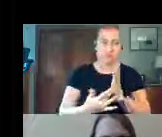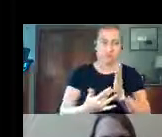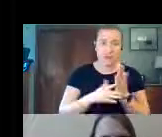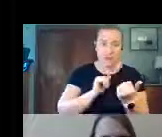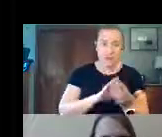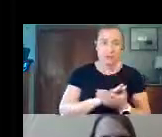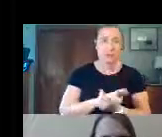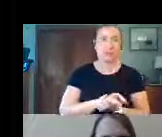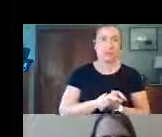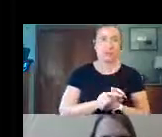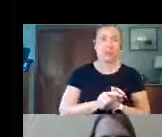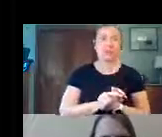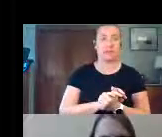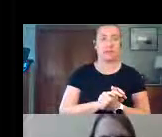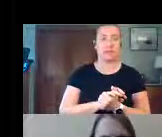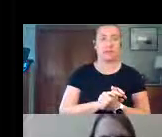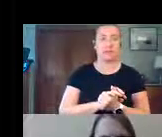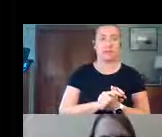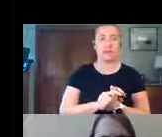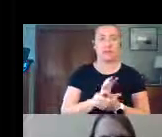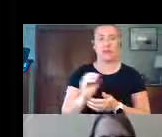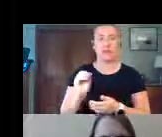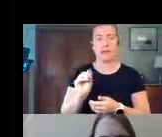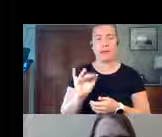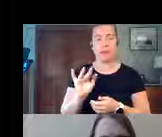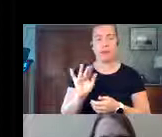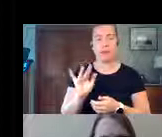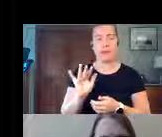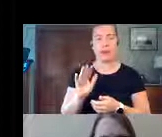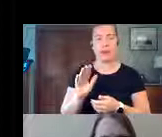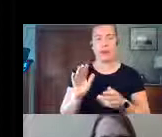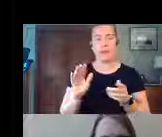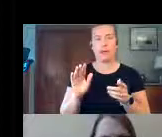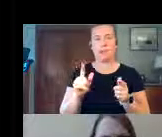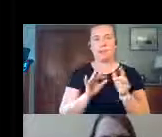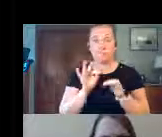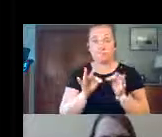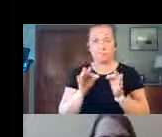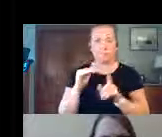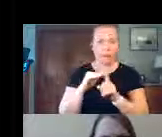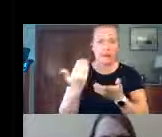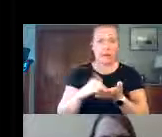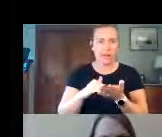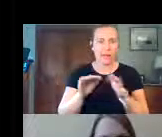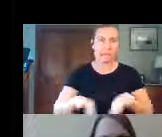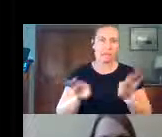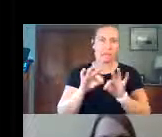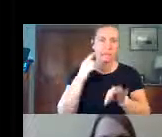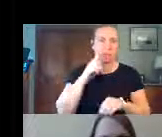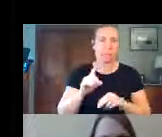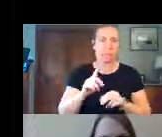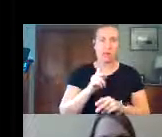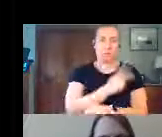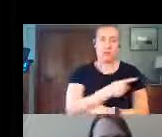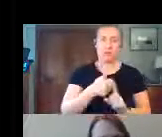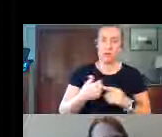as well as the importance of hypertension and cardiovascular disease risk for patients with rheumatic conditions, and